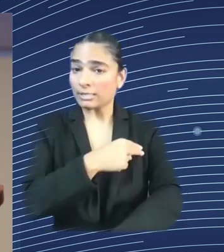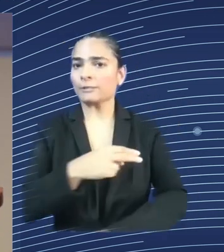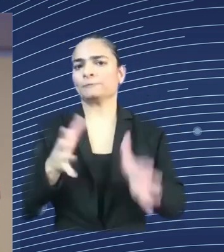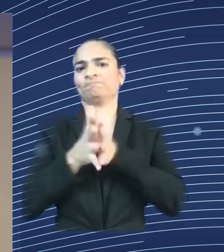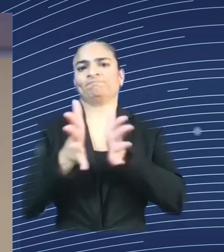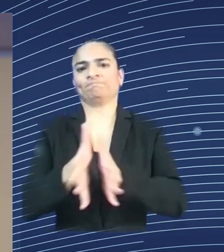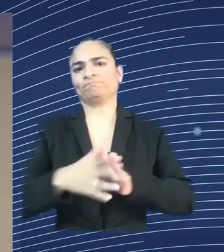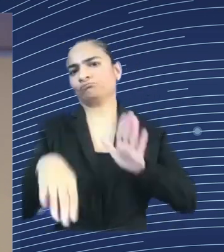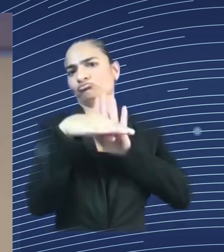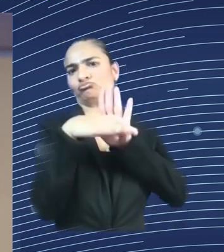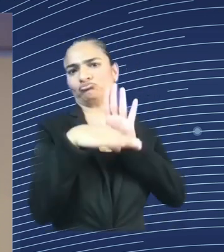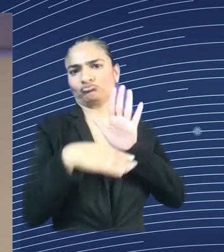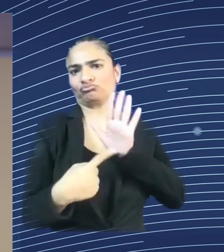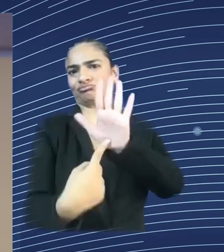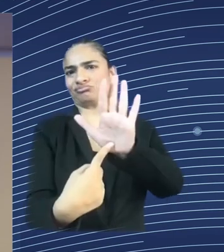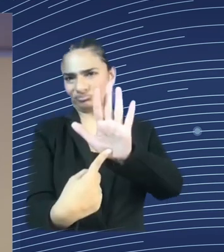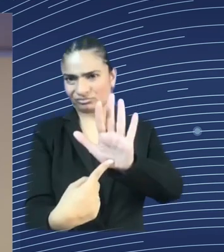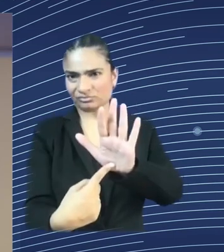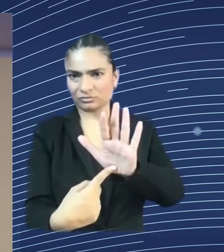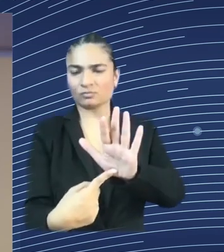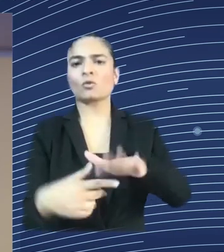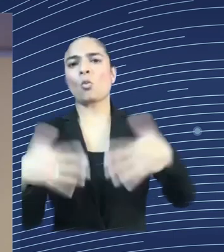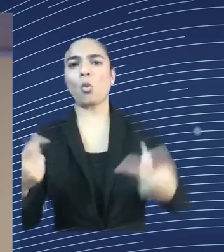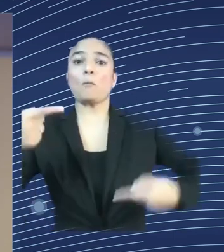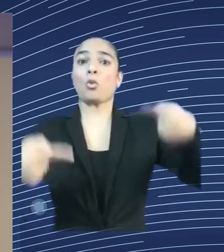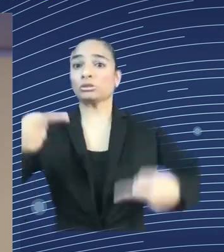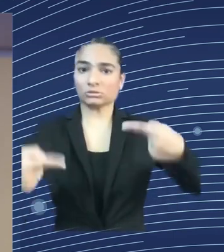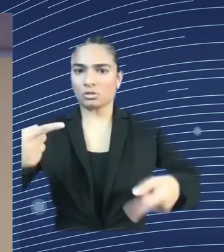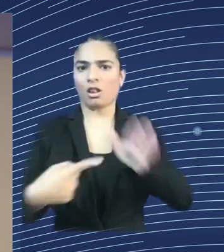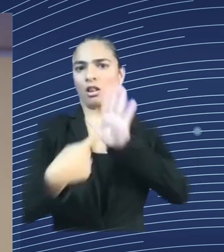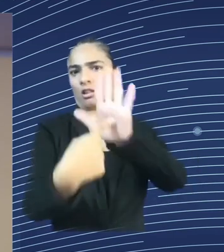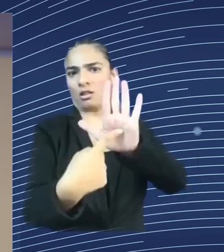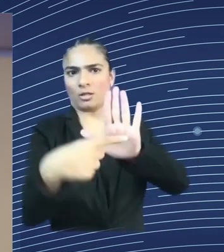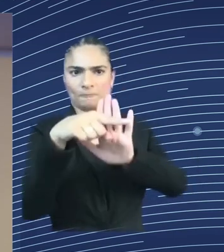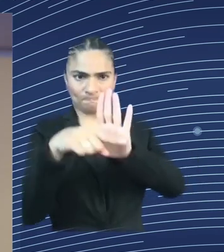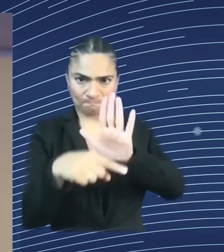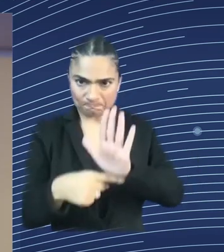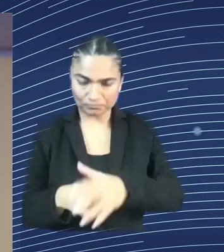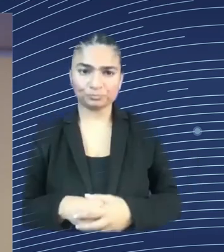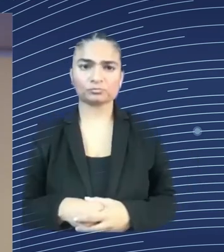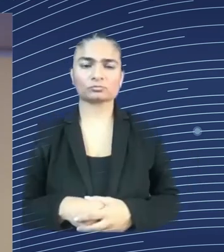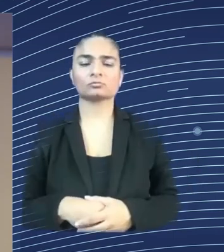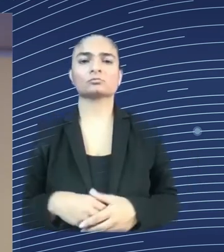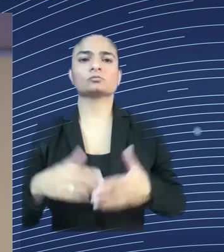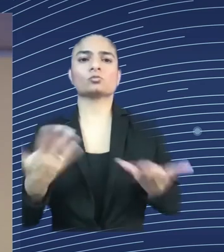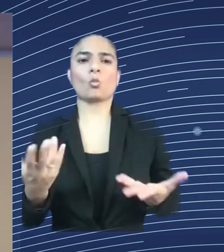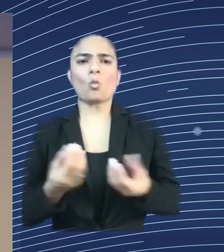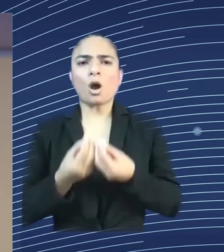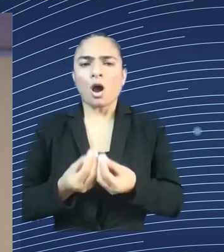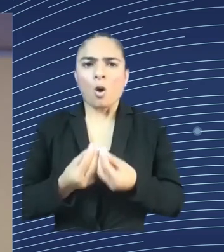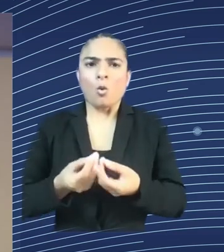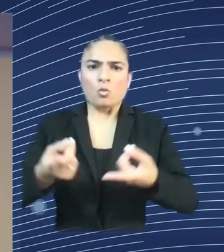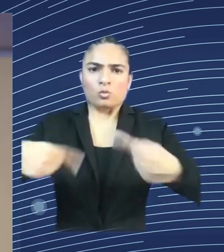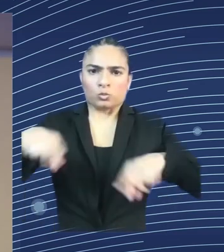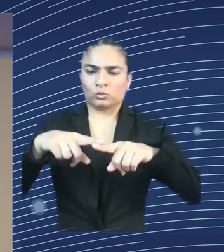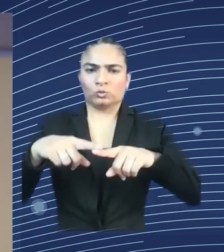that easy. How can you, and then we are privacy law, proportionality, and so on, finality. There are